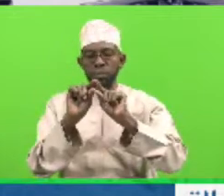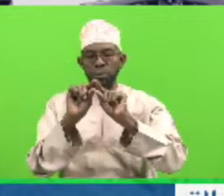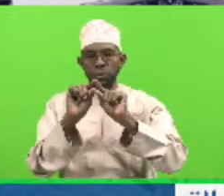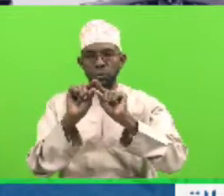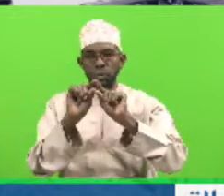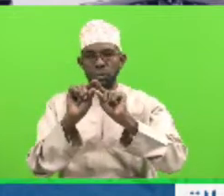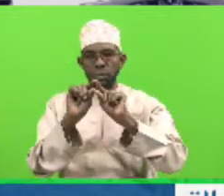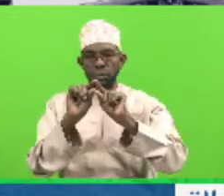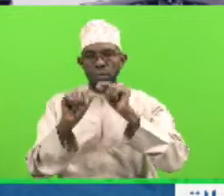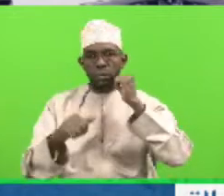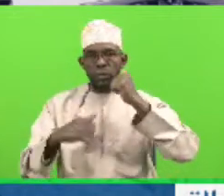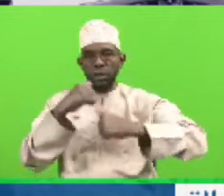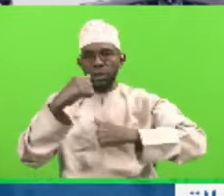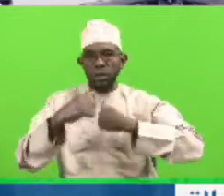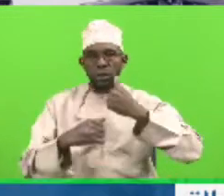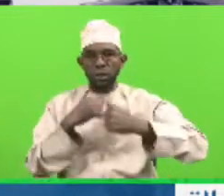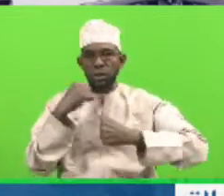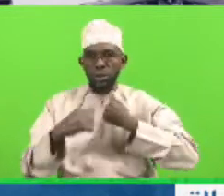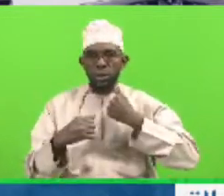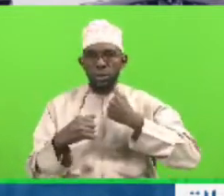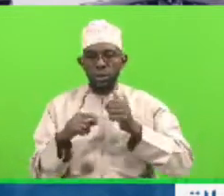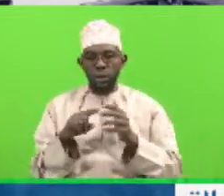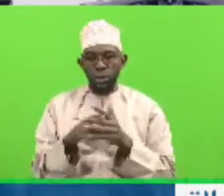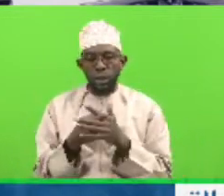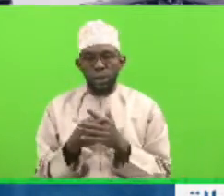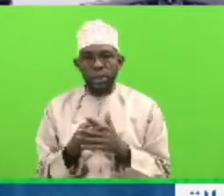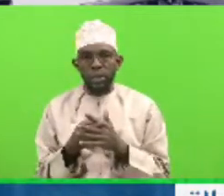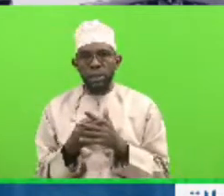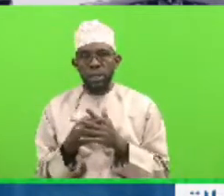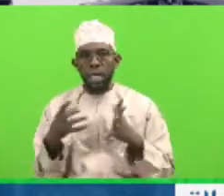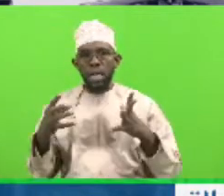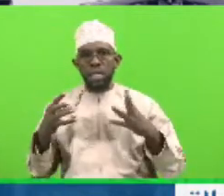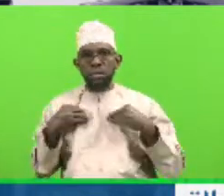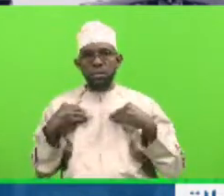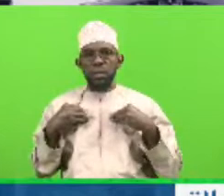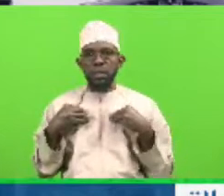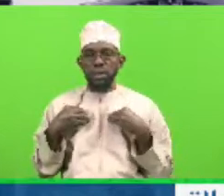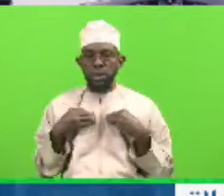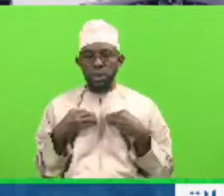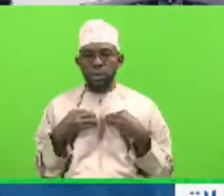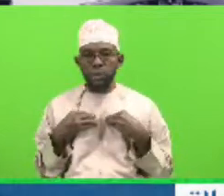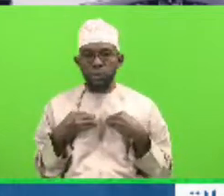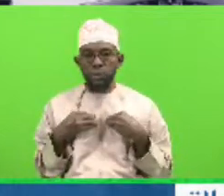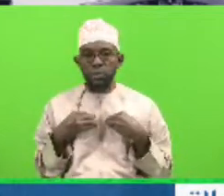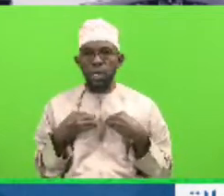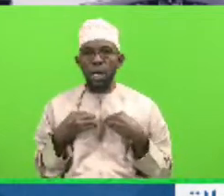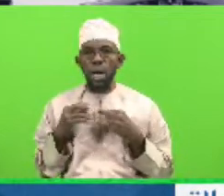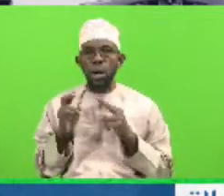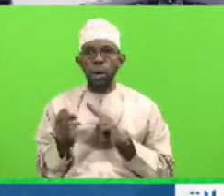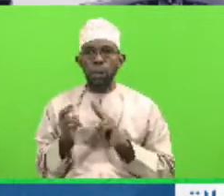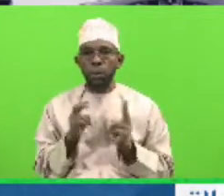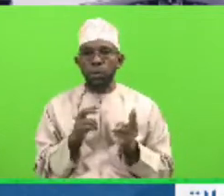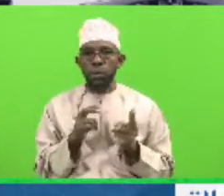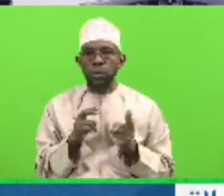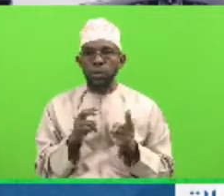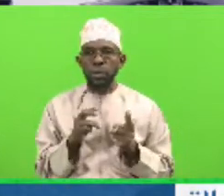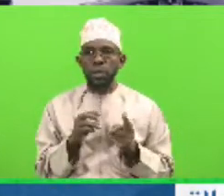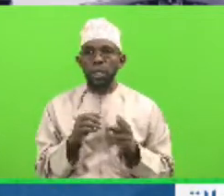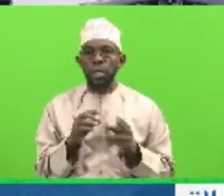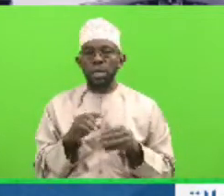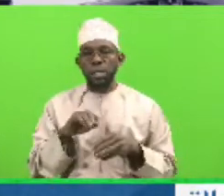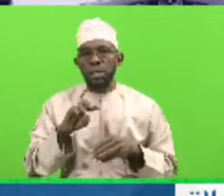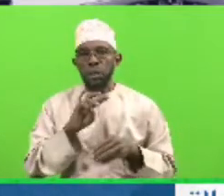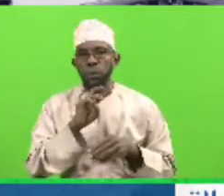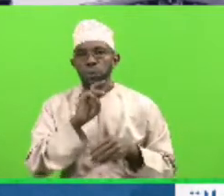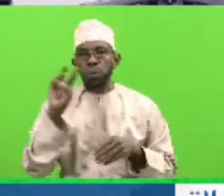these actions started getting acceptance and normalized in the West.